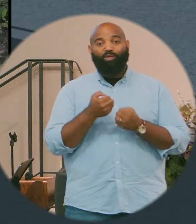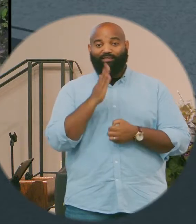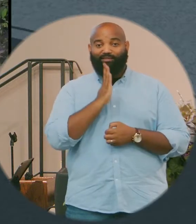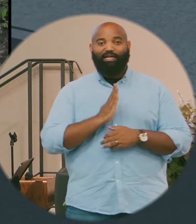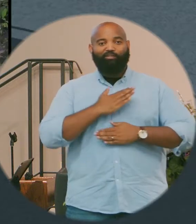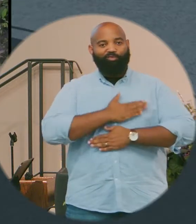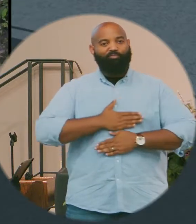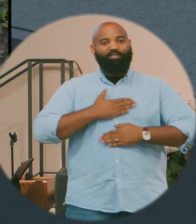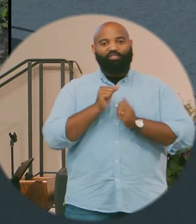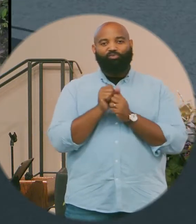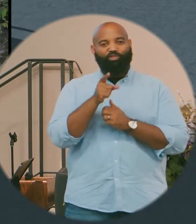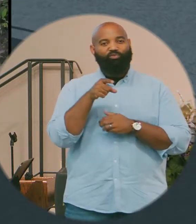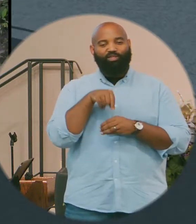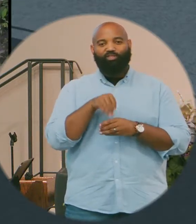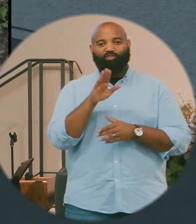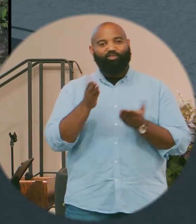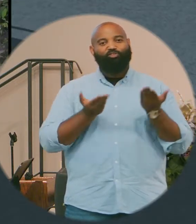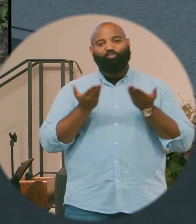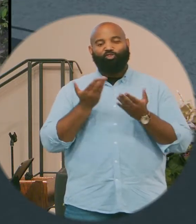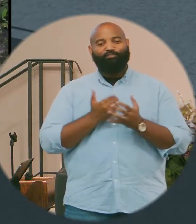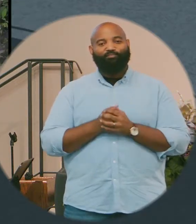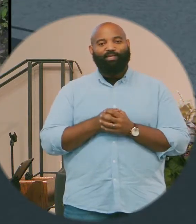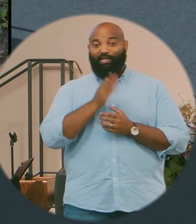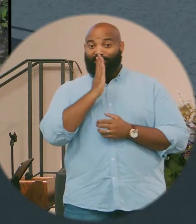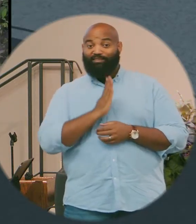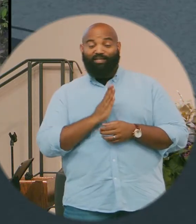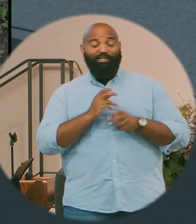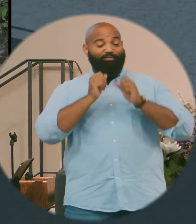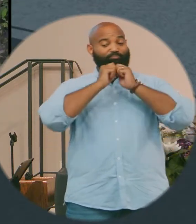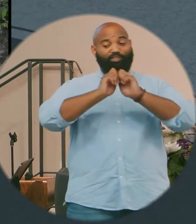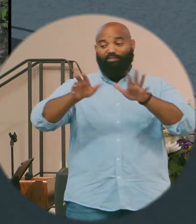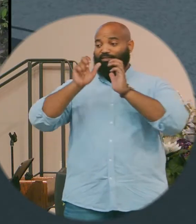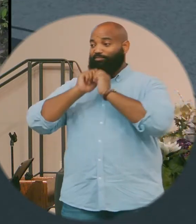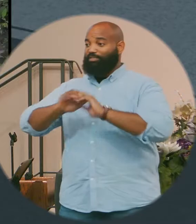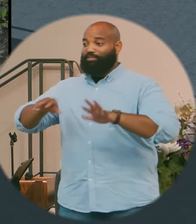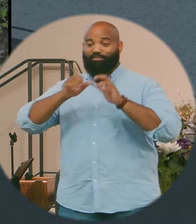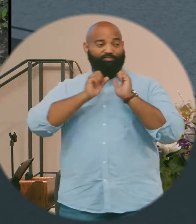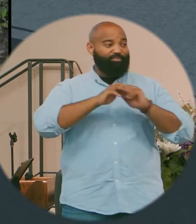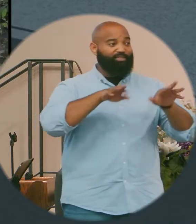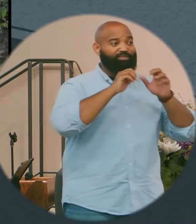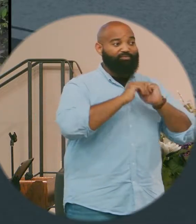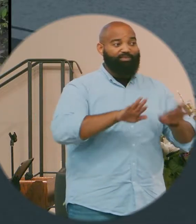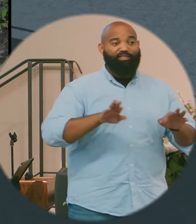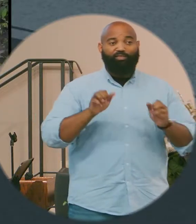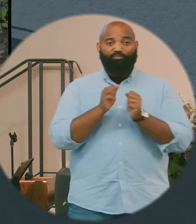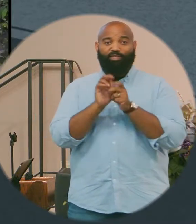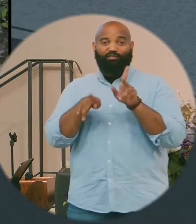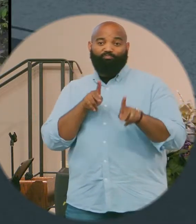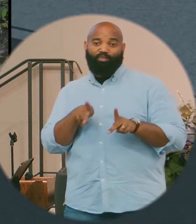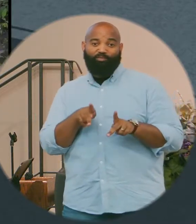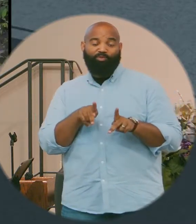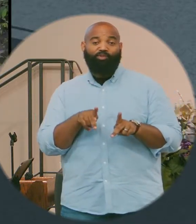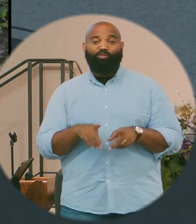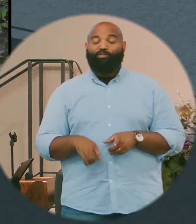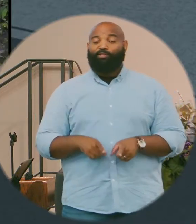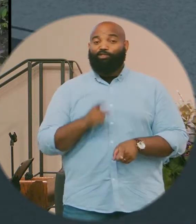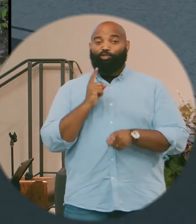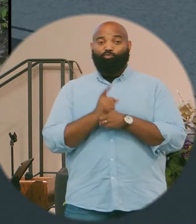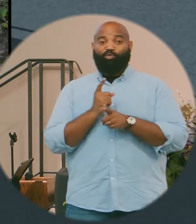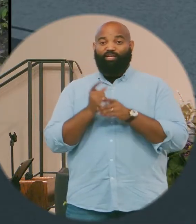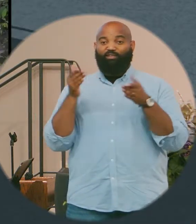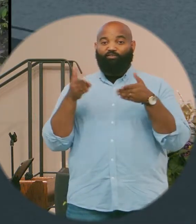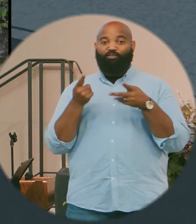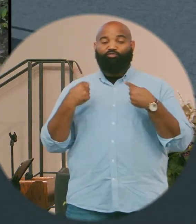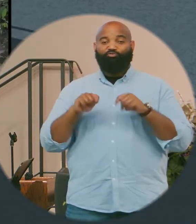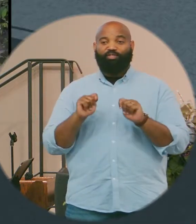pleased with you. God rains down blessings on those who are intentional about walking in his way. I